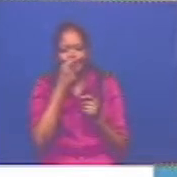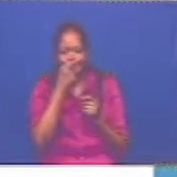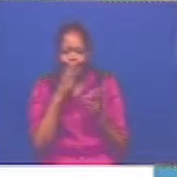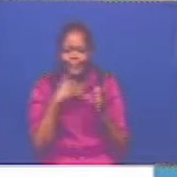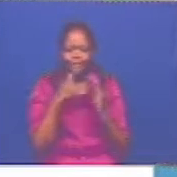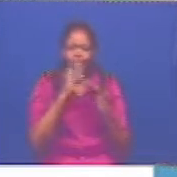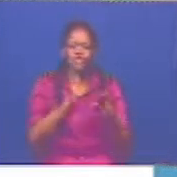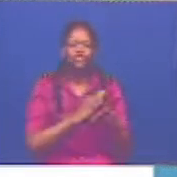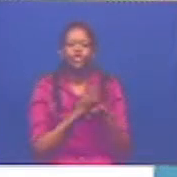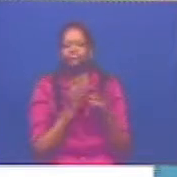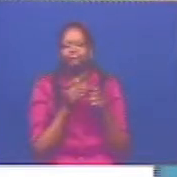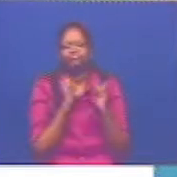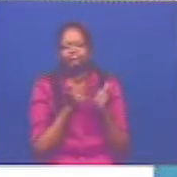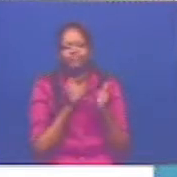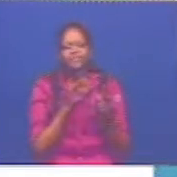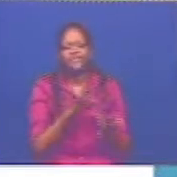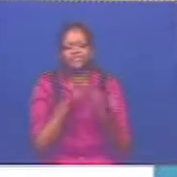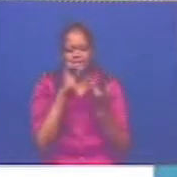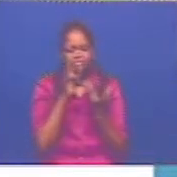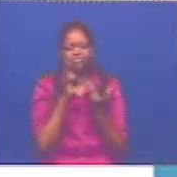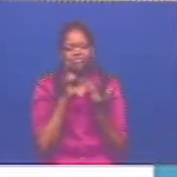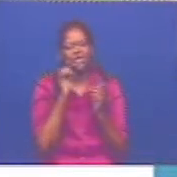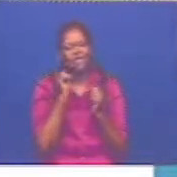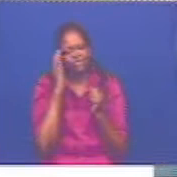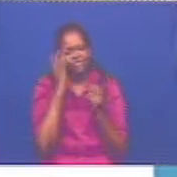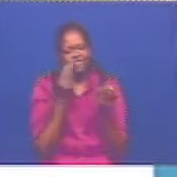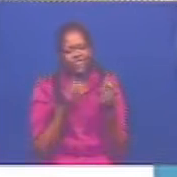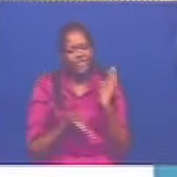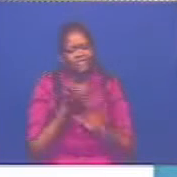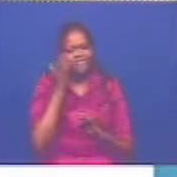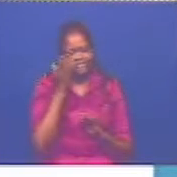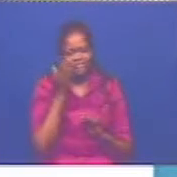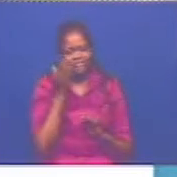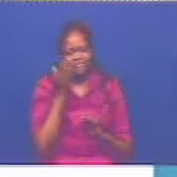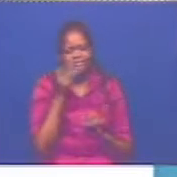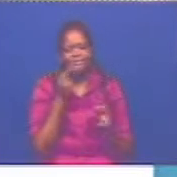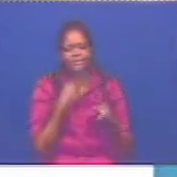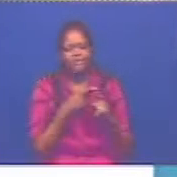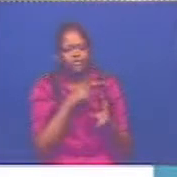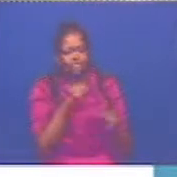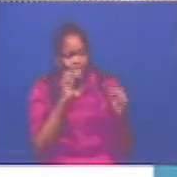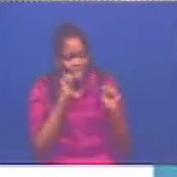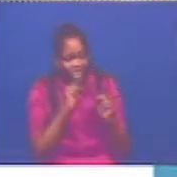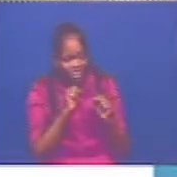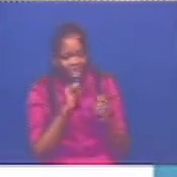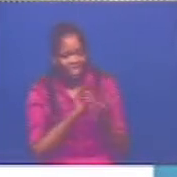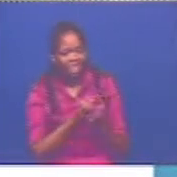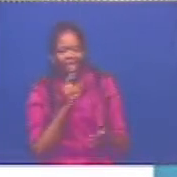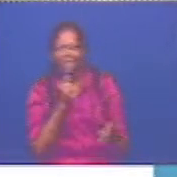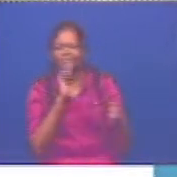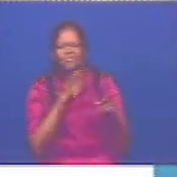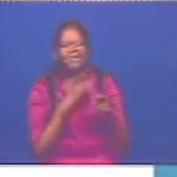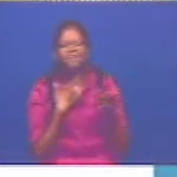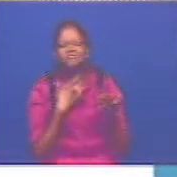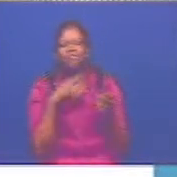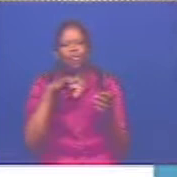music apparently sounds very unique and easily identifiable. Yeah. So what do you guys, first of all, do you agree with this? That Kenyan music does not have its